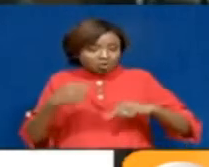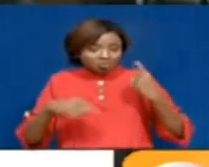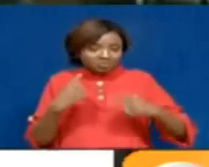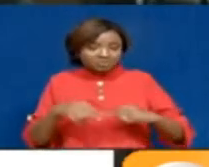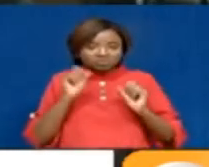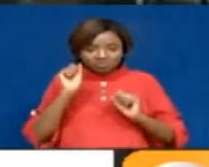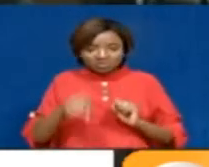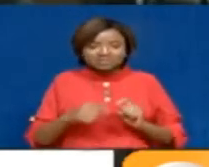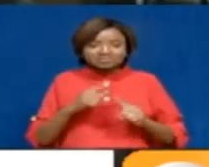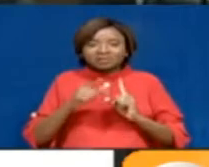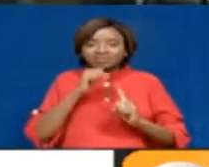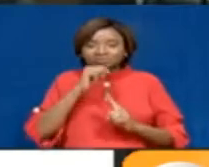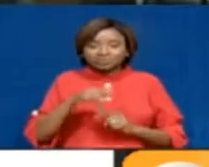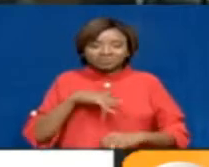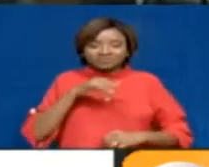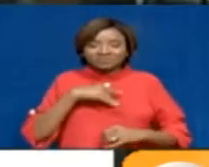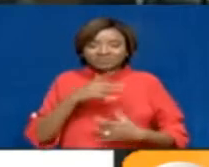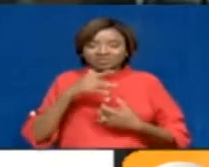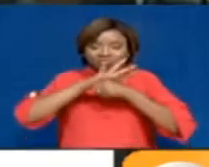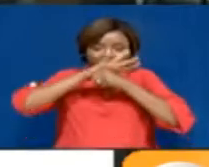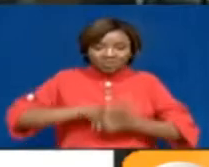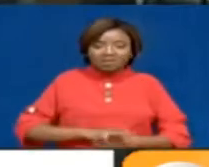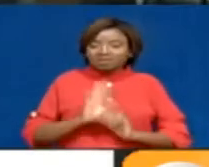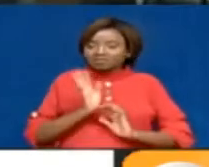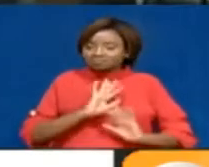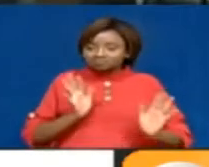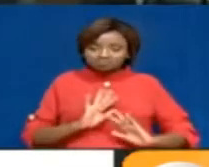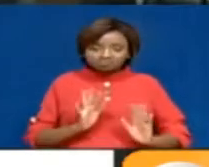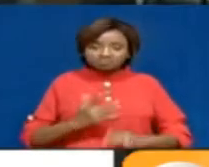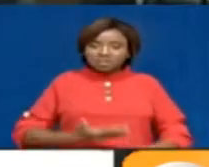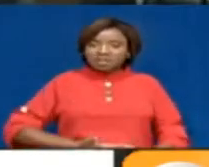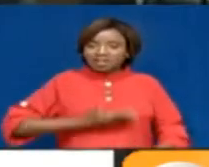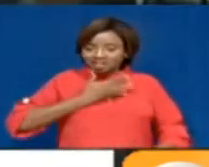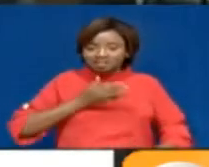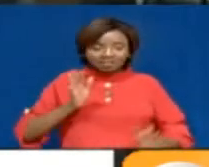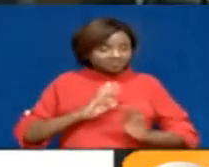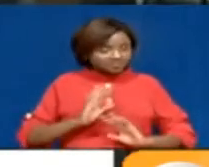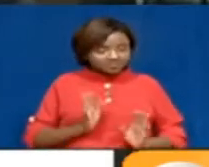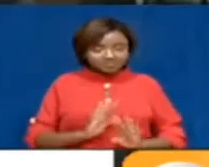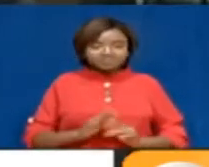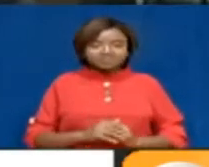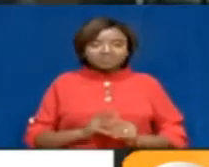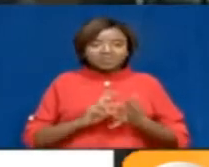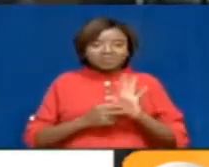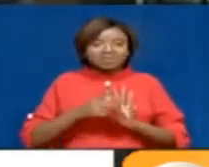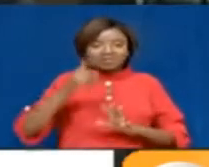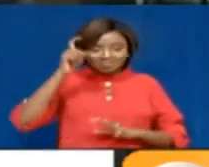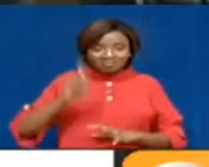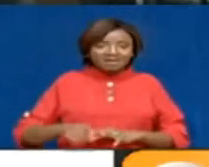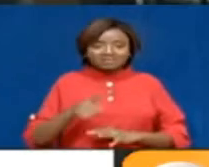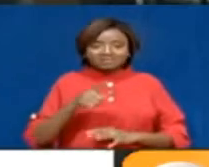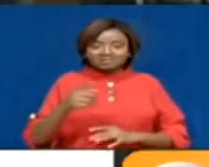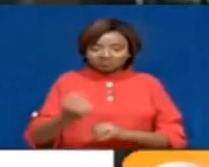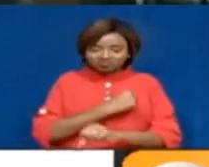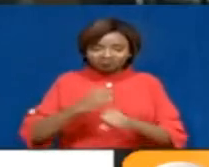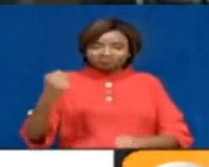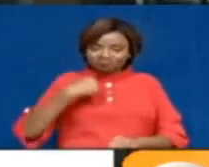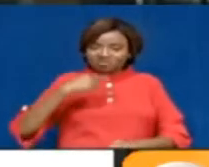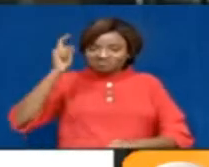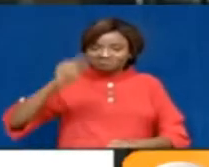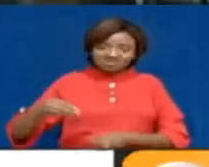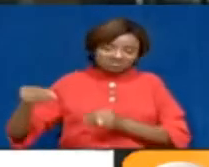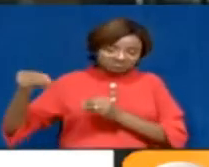feeling of confrontation. It is not that you must necessarily put down your competitor.